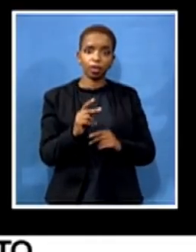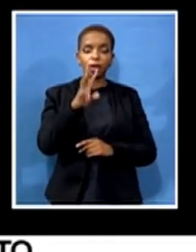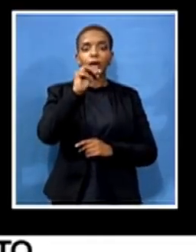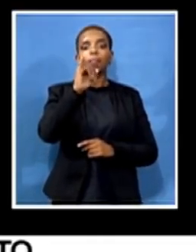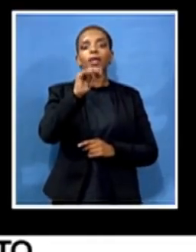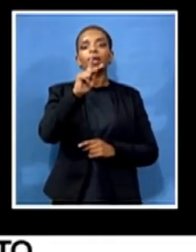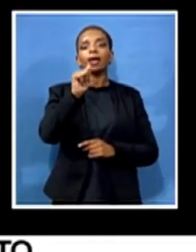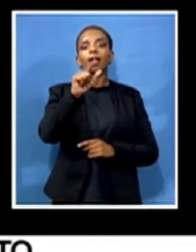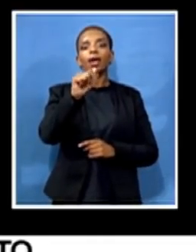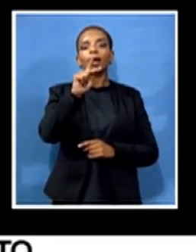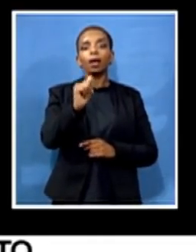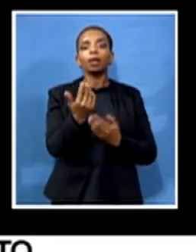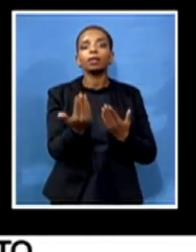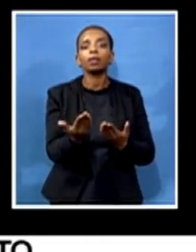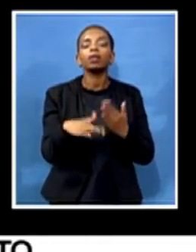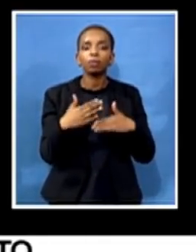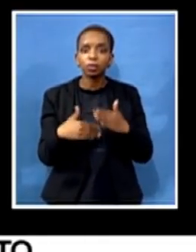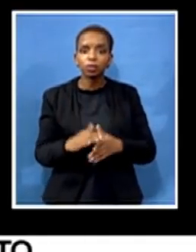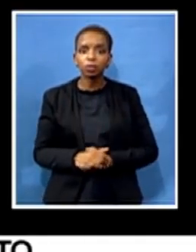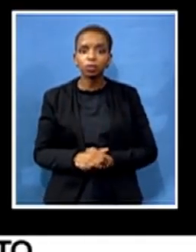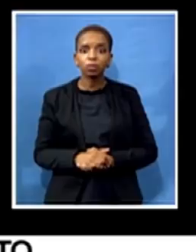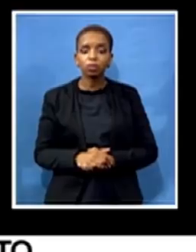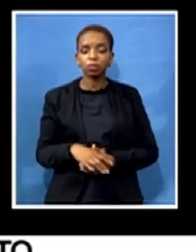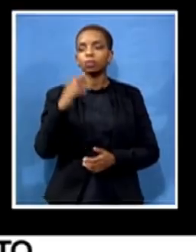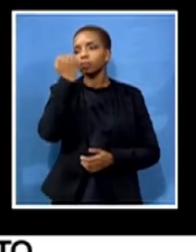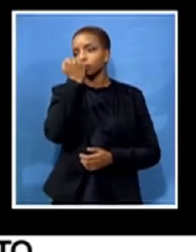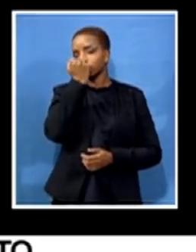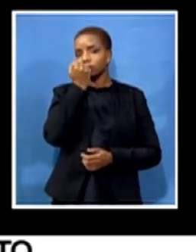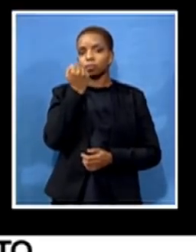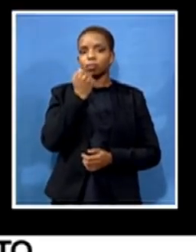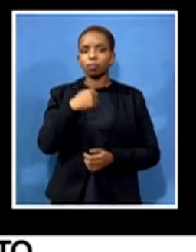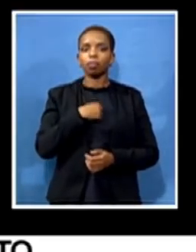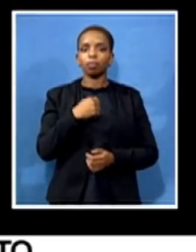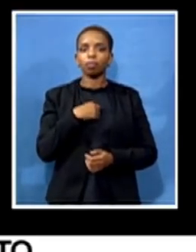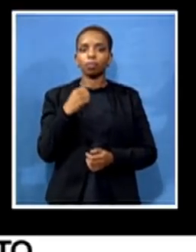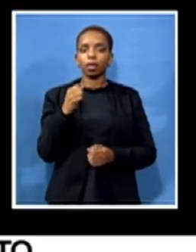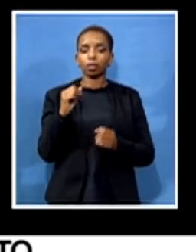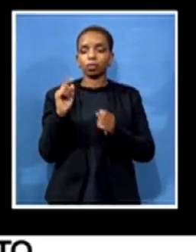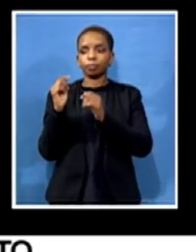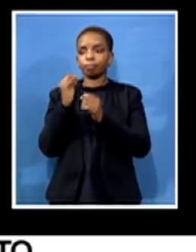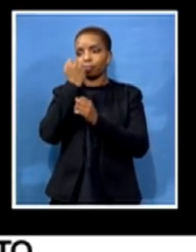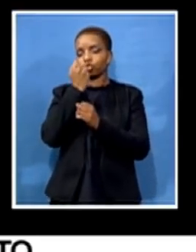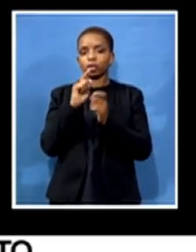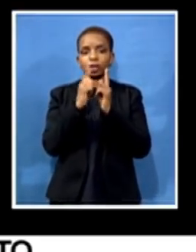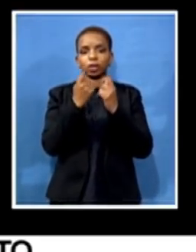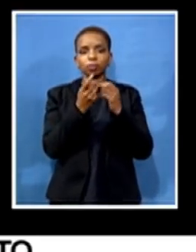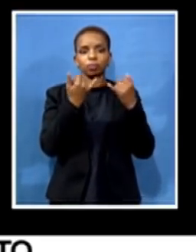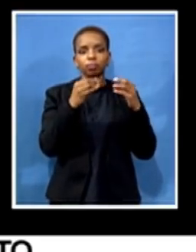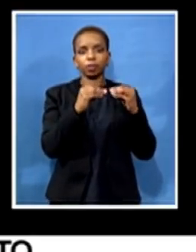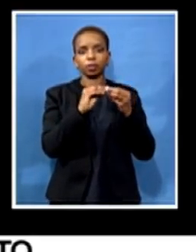Thank you. My apologies. It seems to have been a connection problem. It seems to have been a connection problem, Deputy